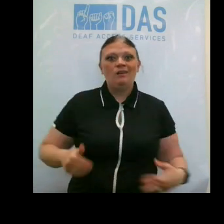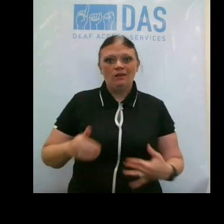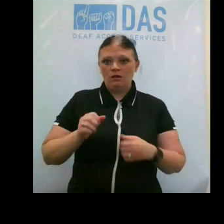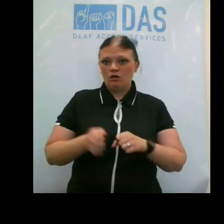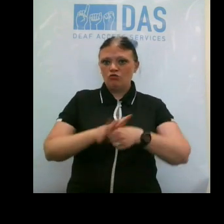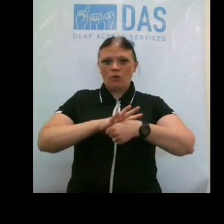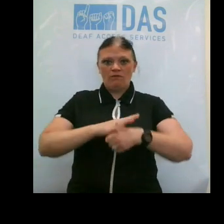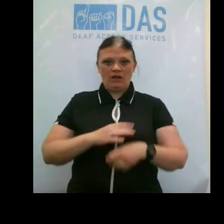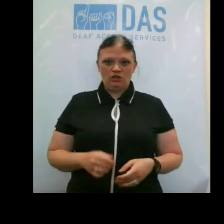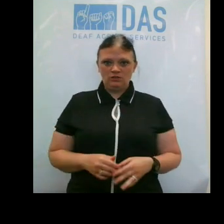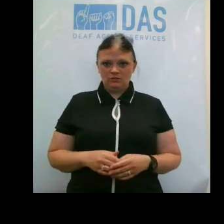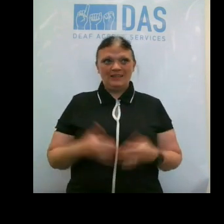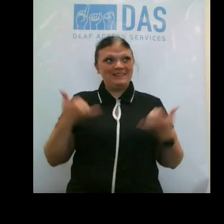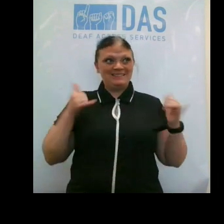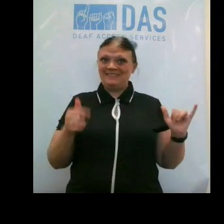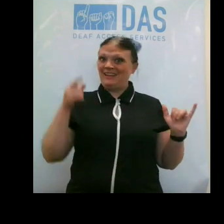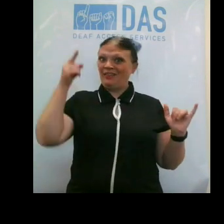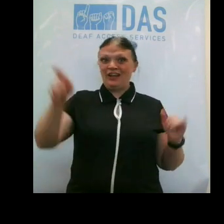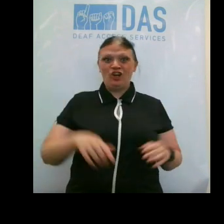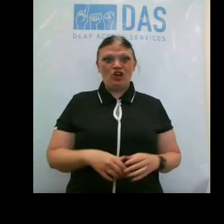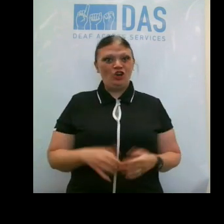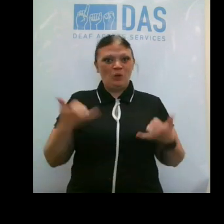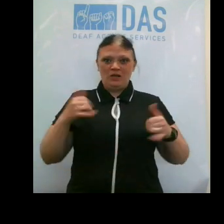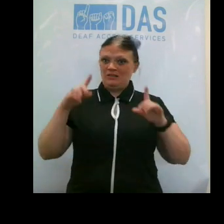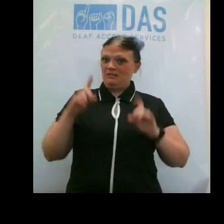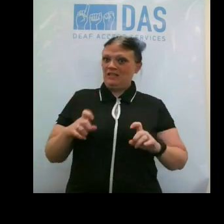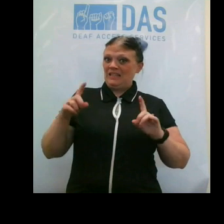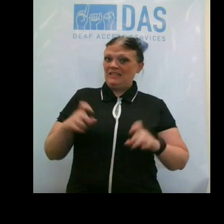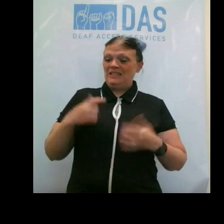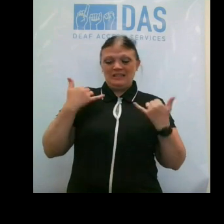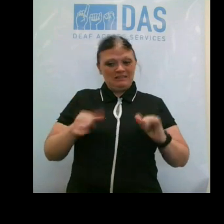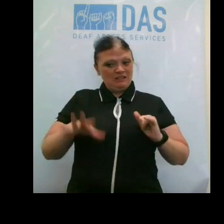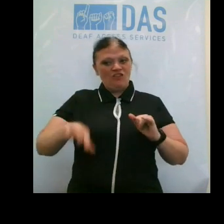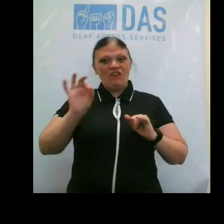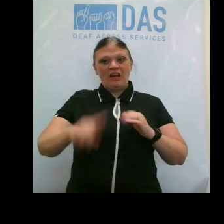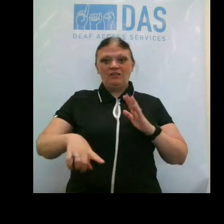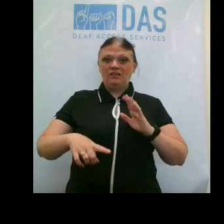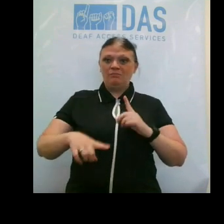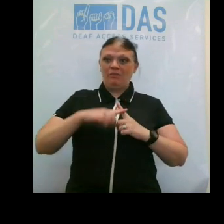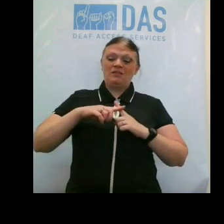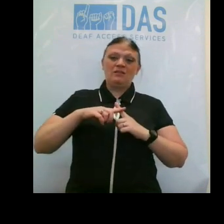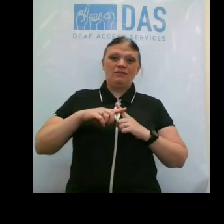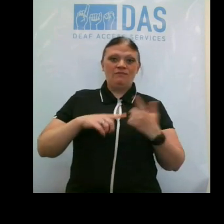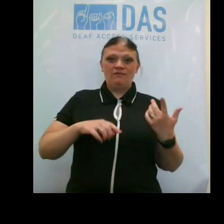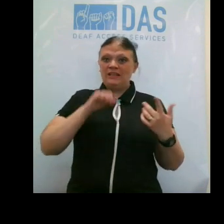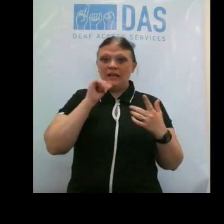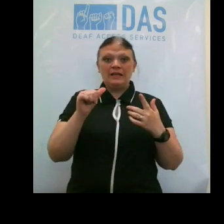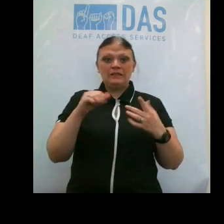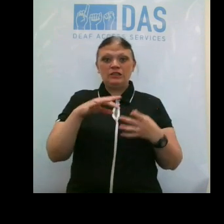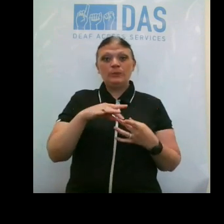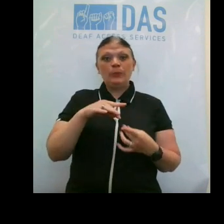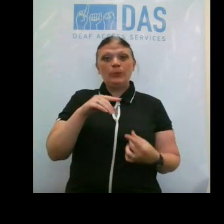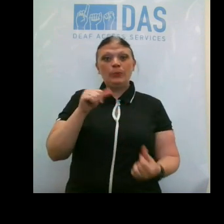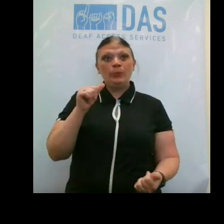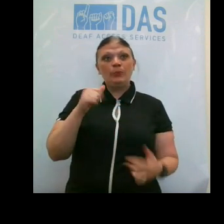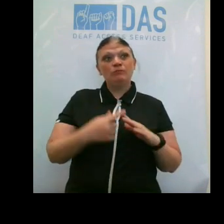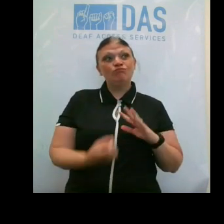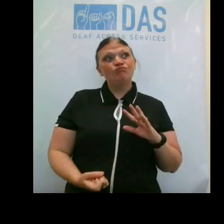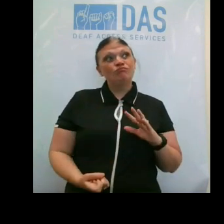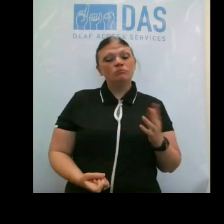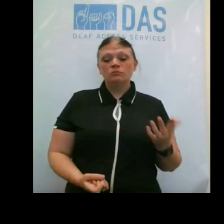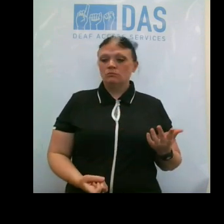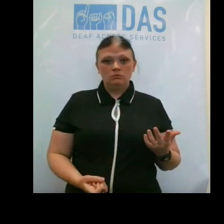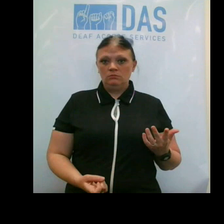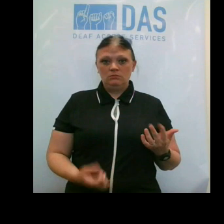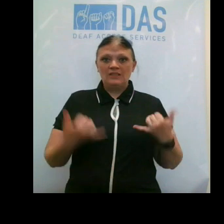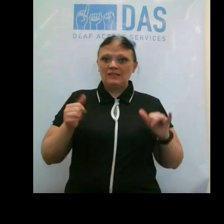coronavirus. It is still out there. We're still testing for it, and we're still finding positive cases. It has not disappeared. It is still out there, and we want